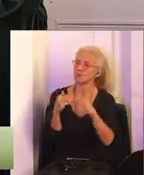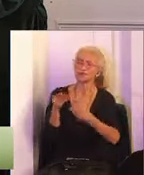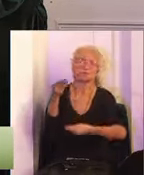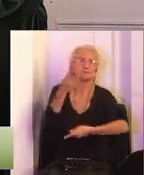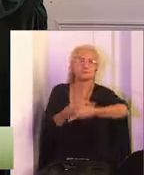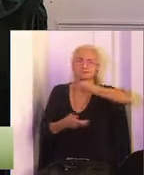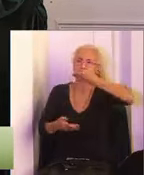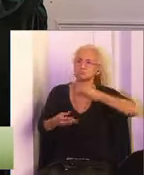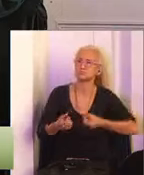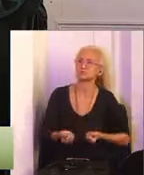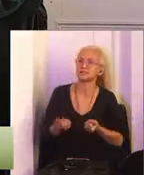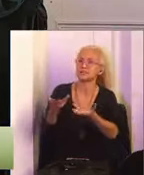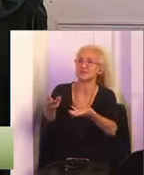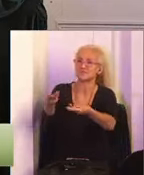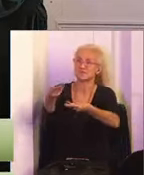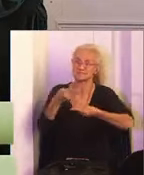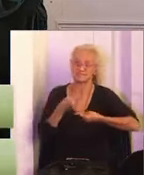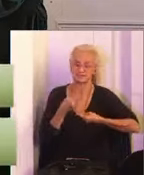Amen.